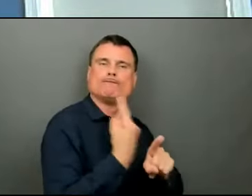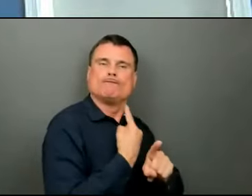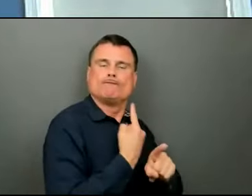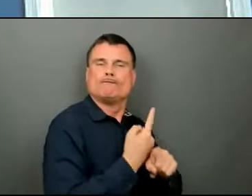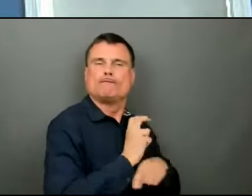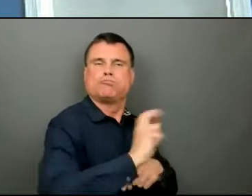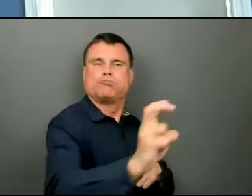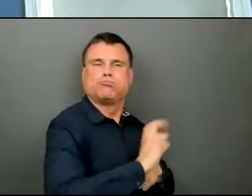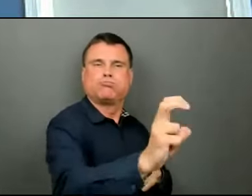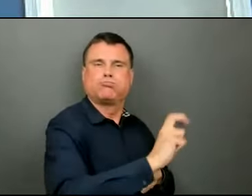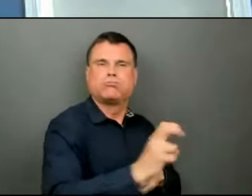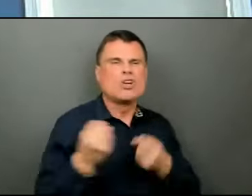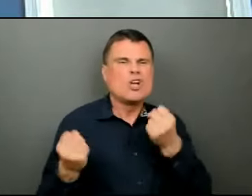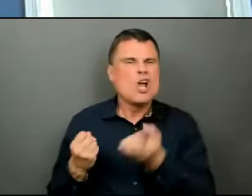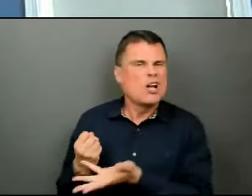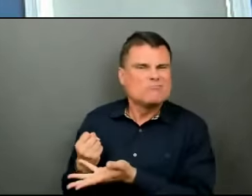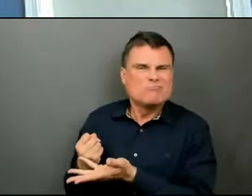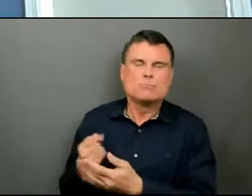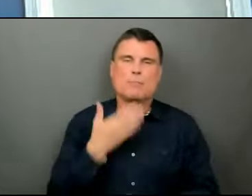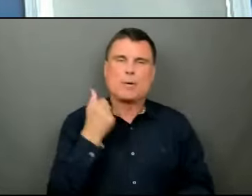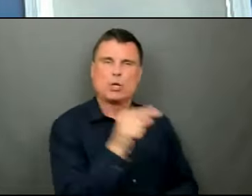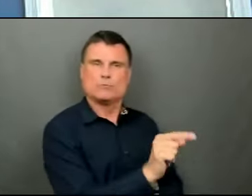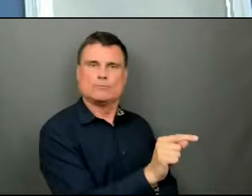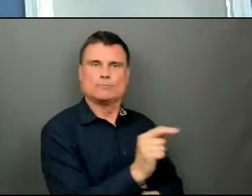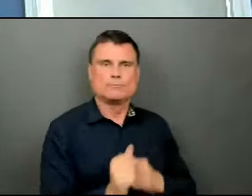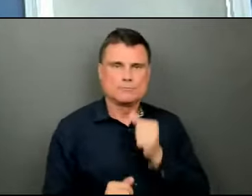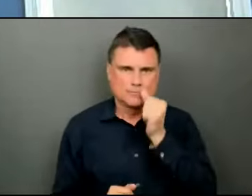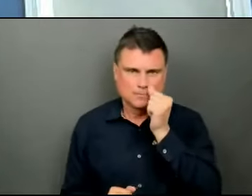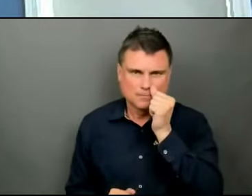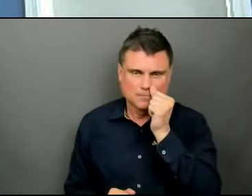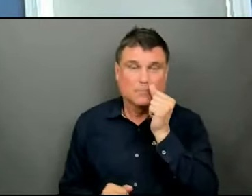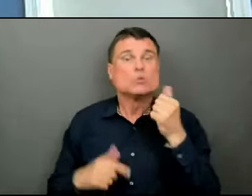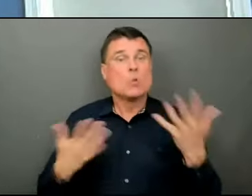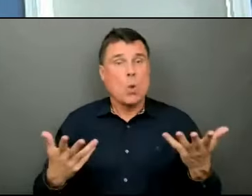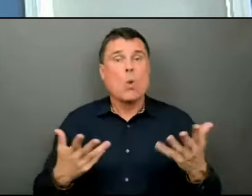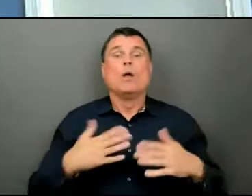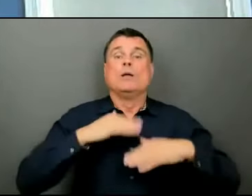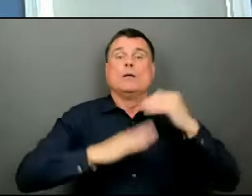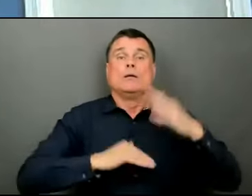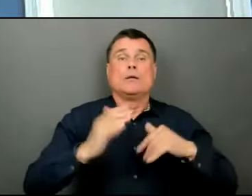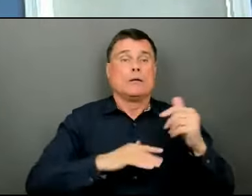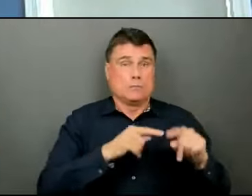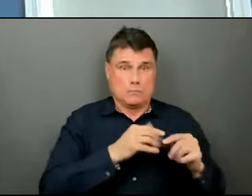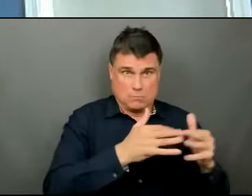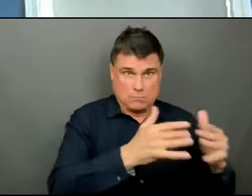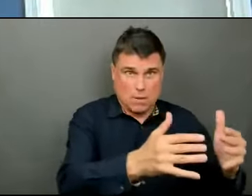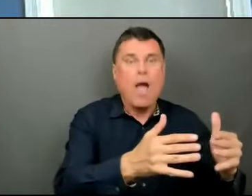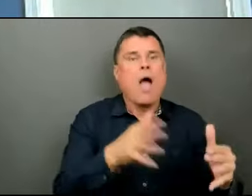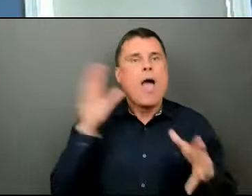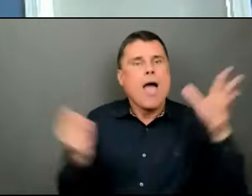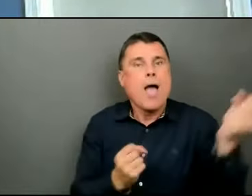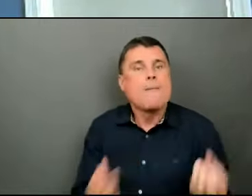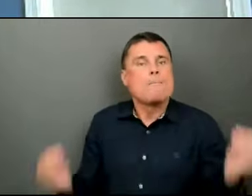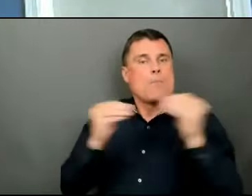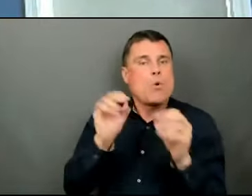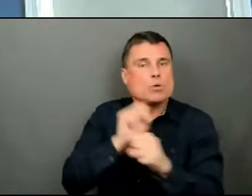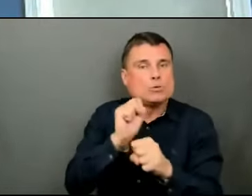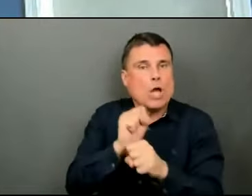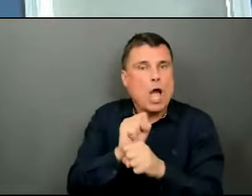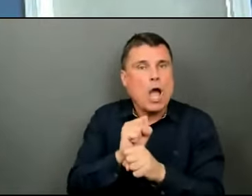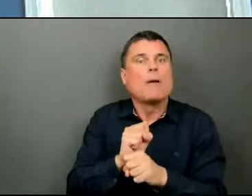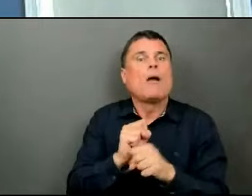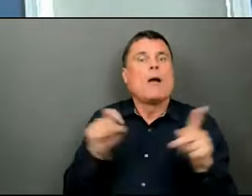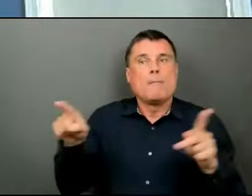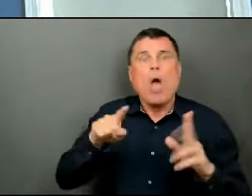term, construction of the Broadway subway project will create jobs and help our region recover from the economic fallout of this pandemic. And